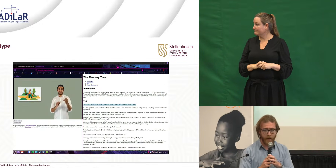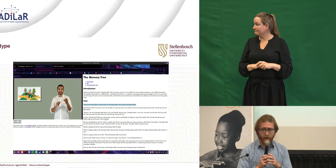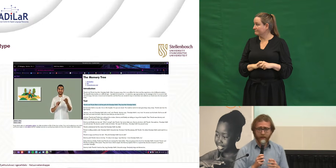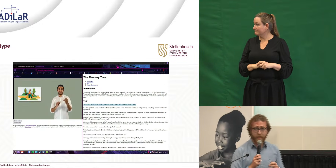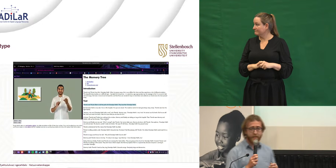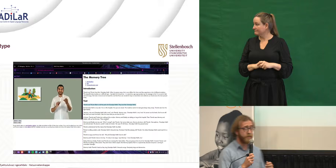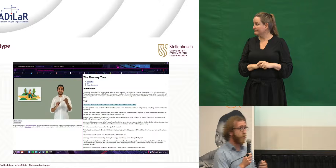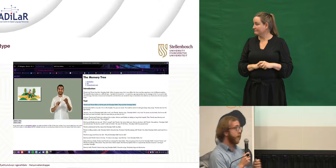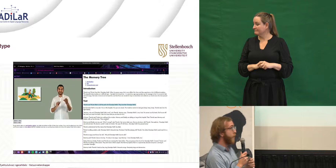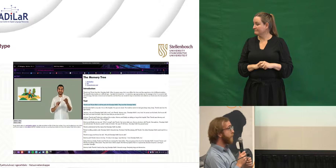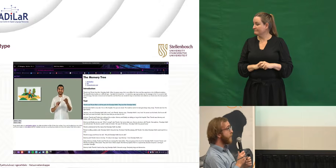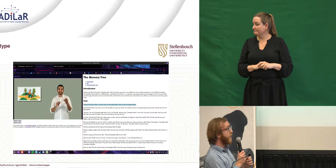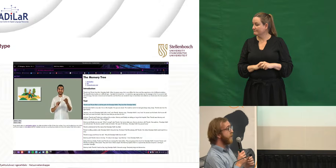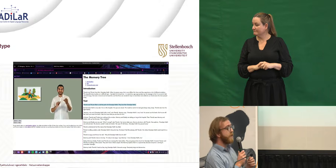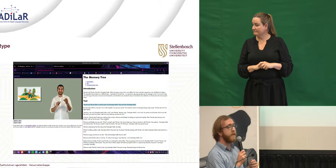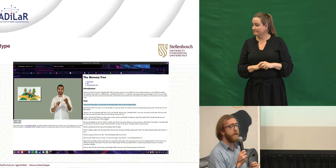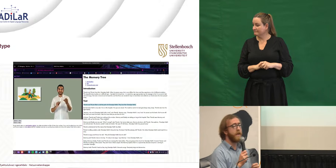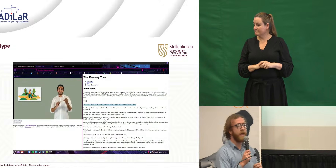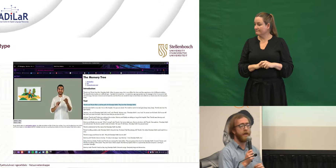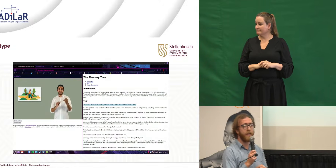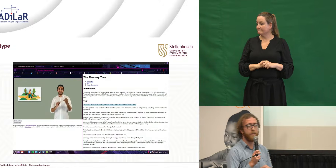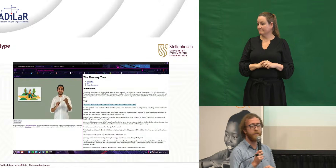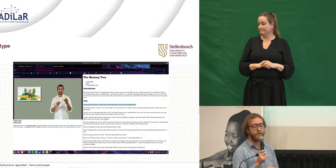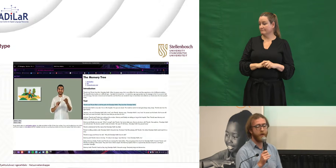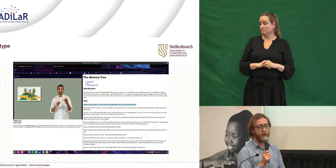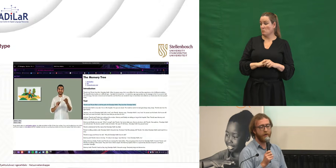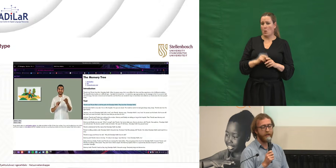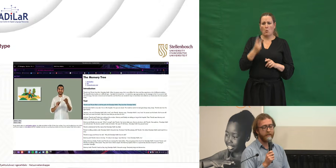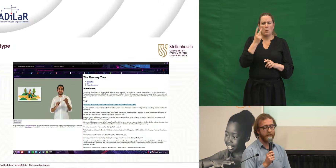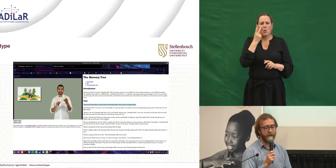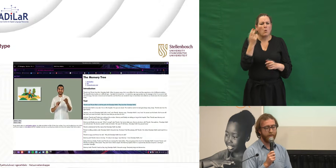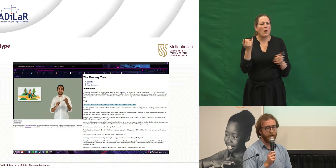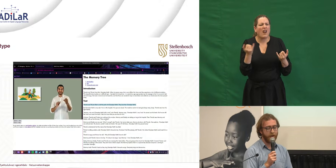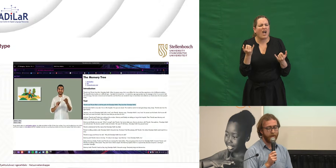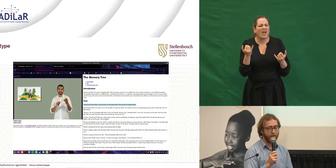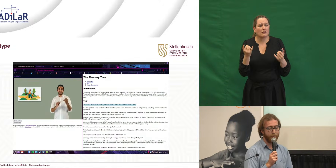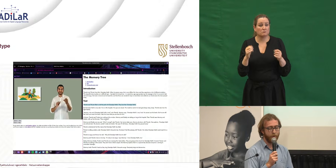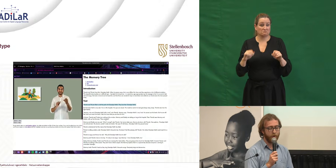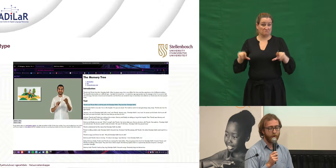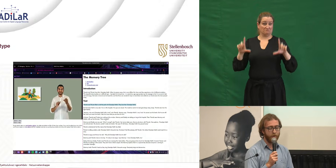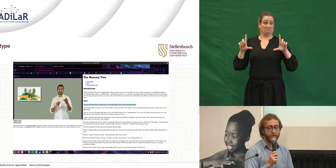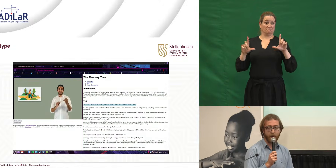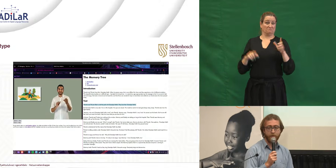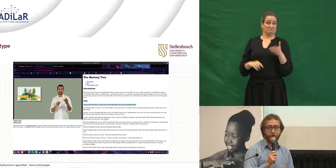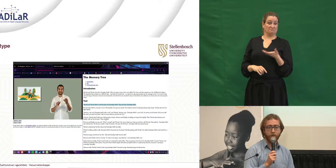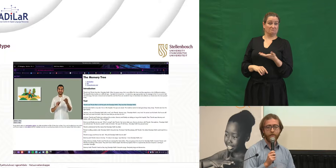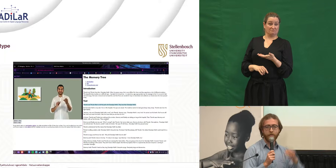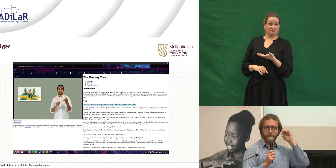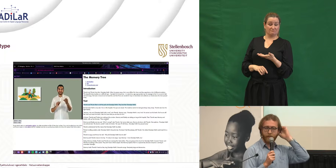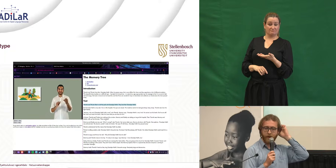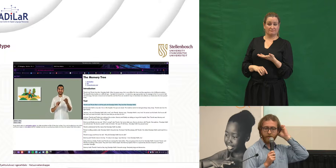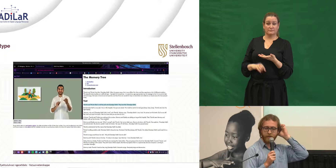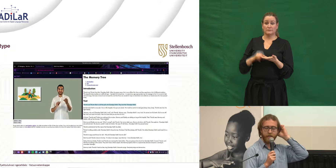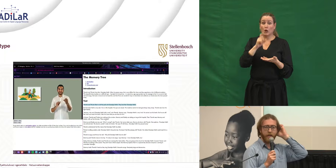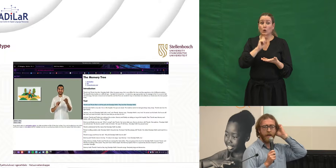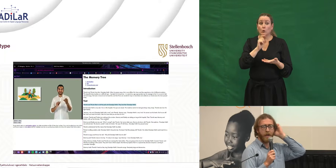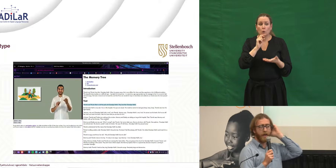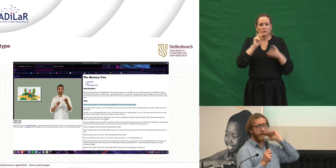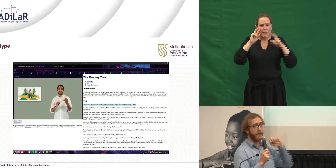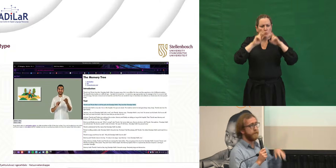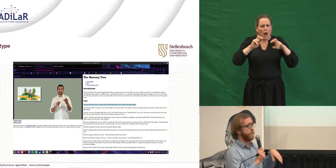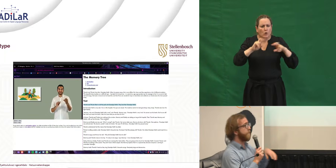So this is what it looks like. So it's a plugin for Firefox, the browser.